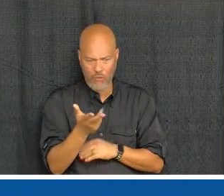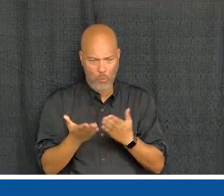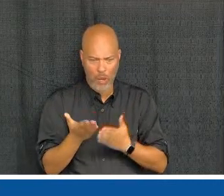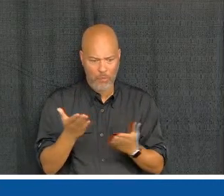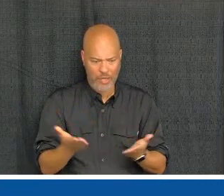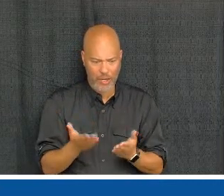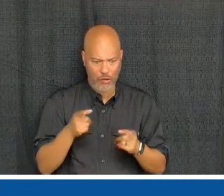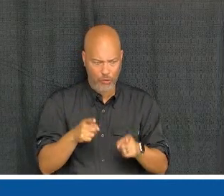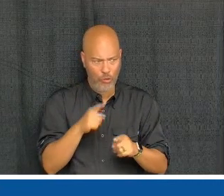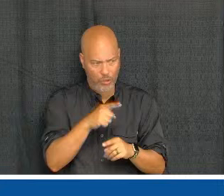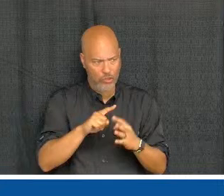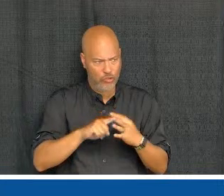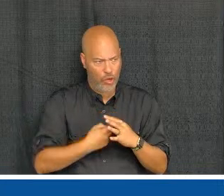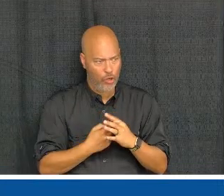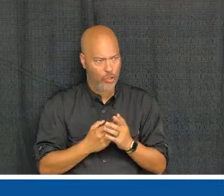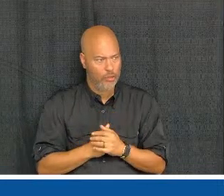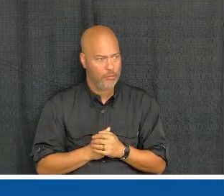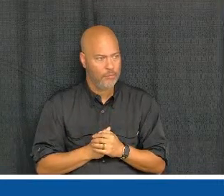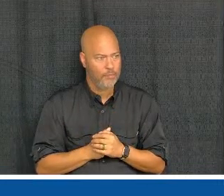at the time when this started.